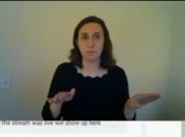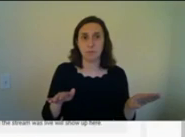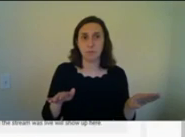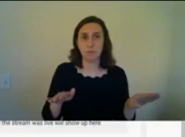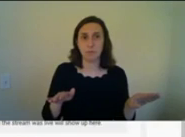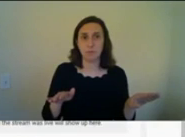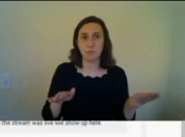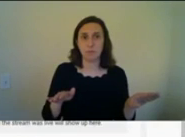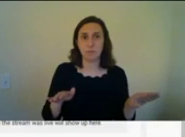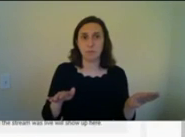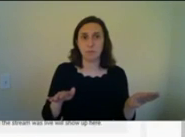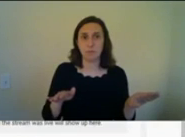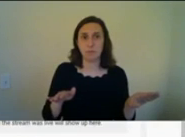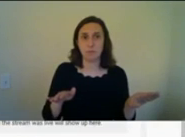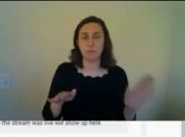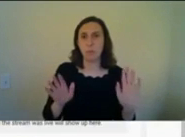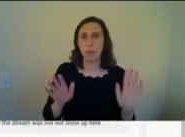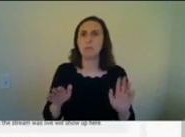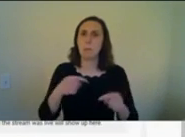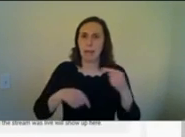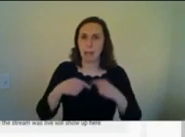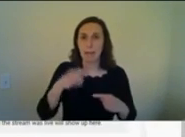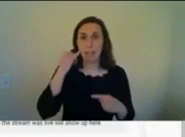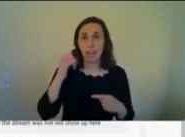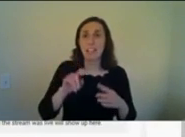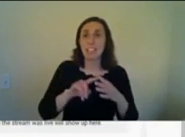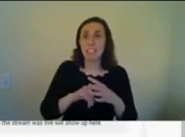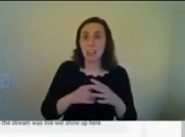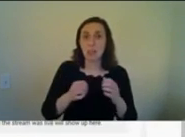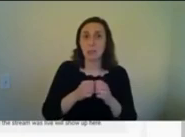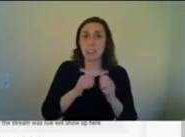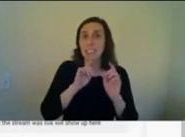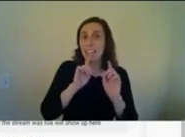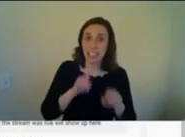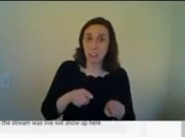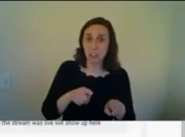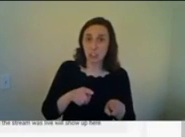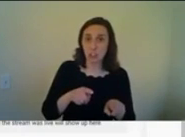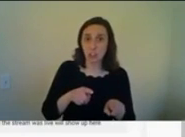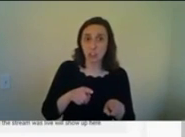if I start with the answer to the division. If I start with the dividend,